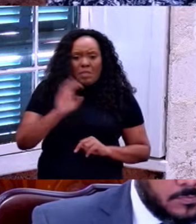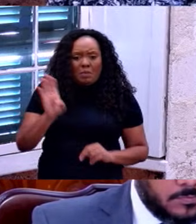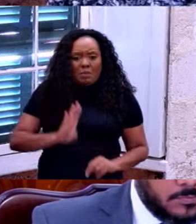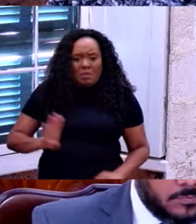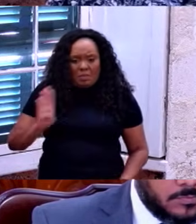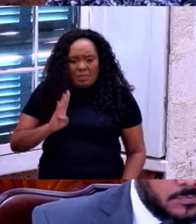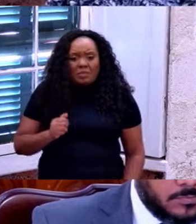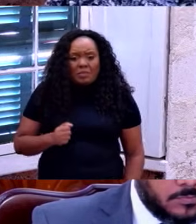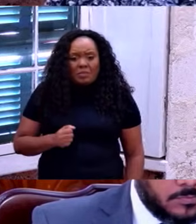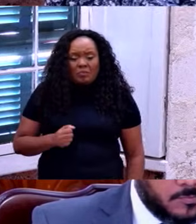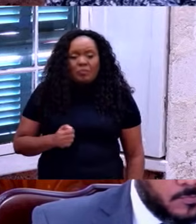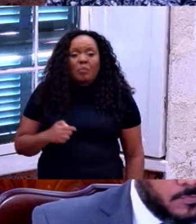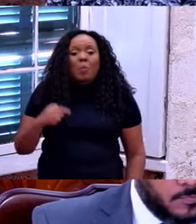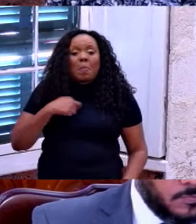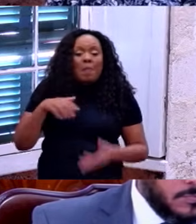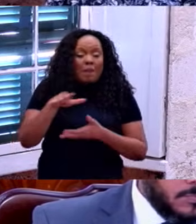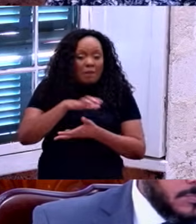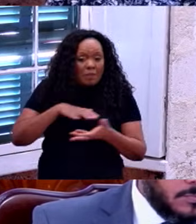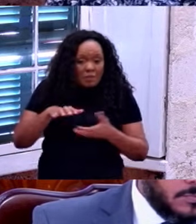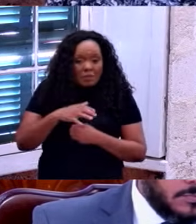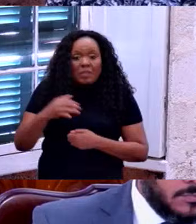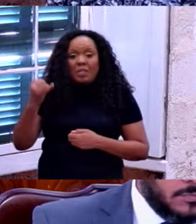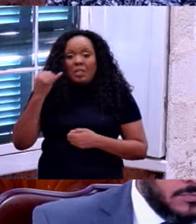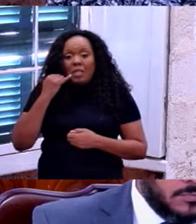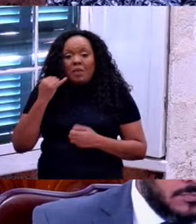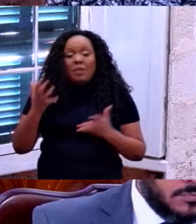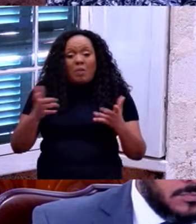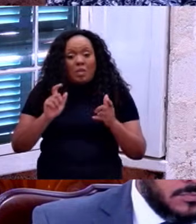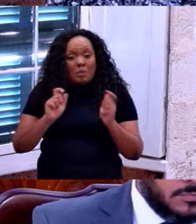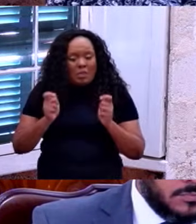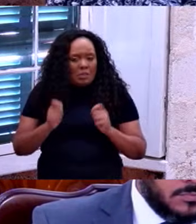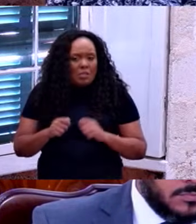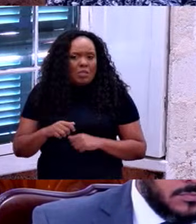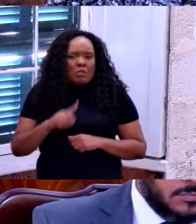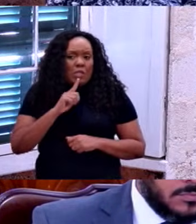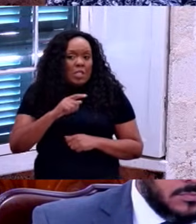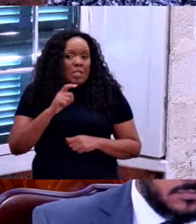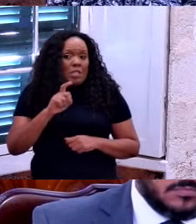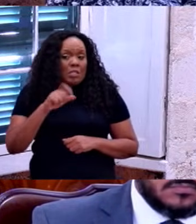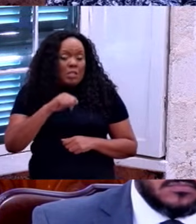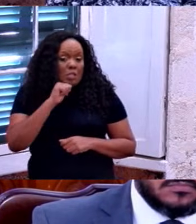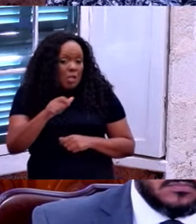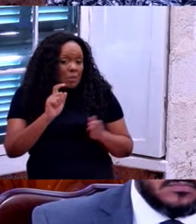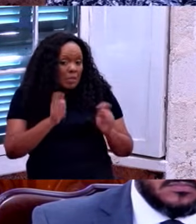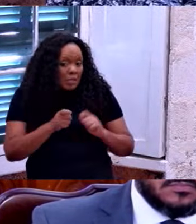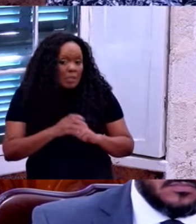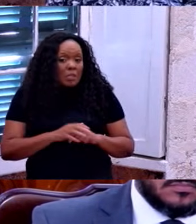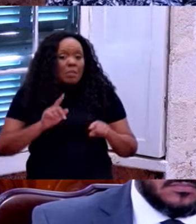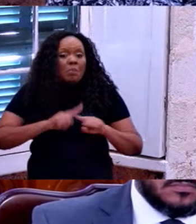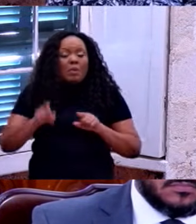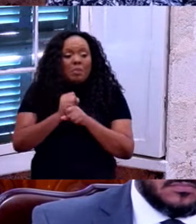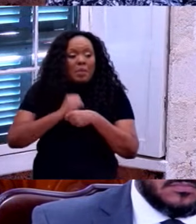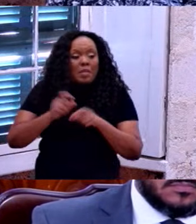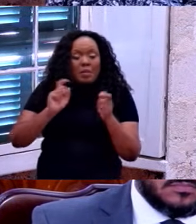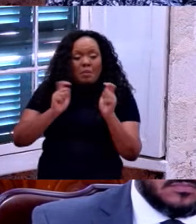confused. If you're going to amend, even though you shouldn't be, let's make holistic, let's make amendments that make sense.